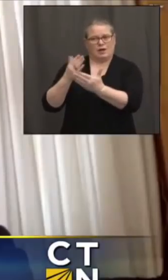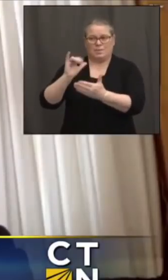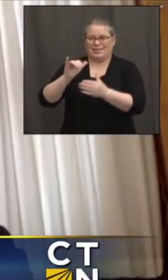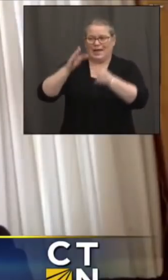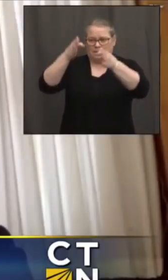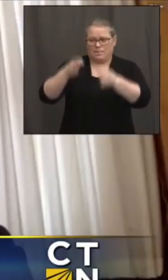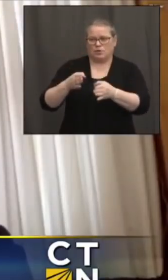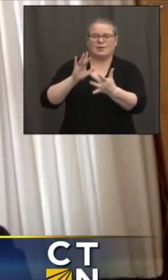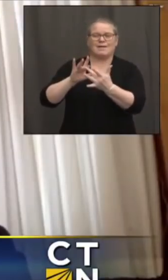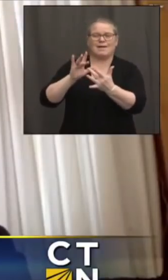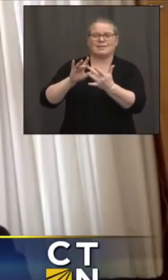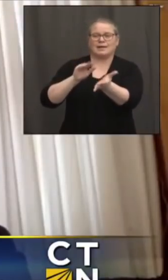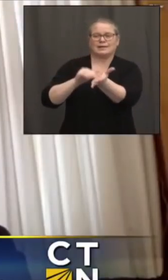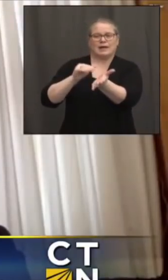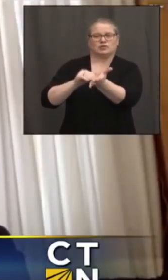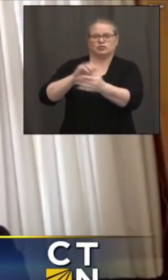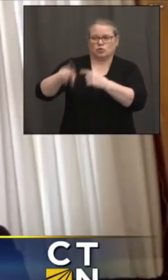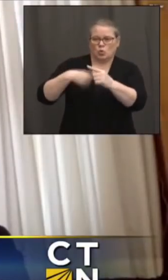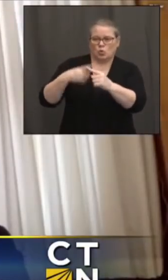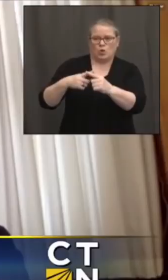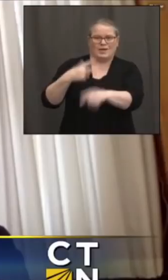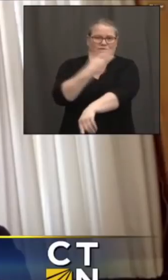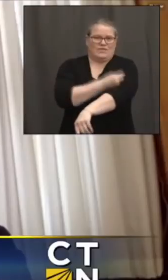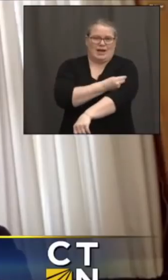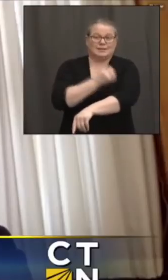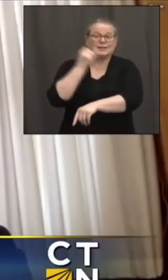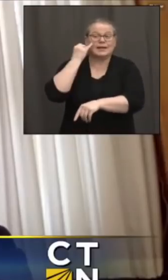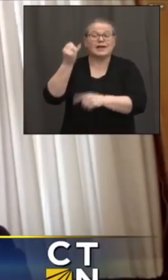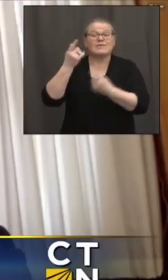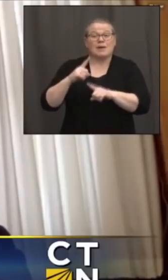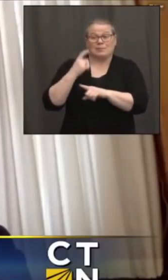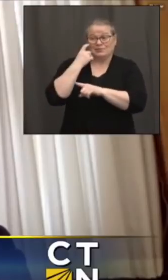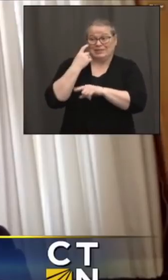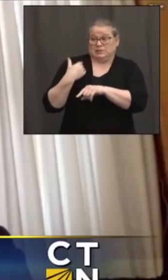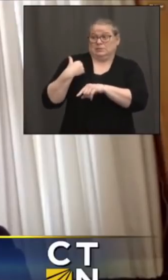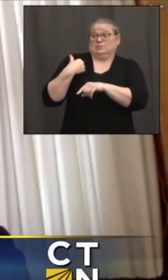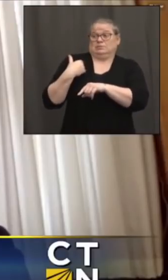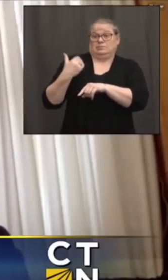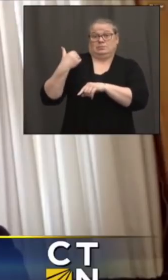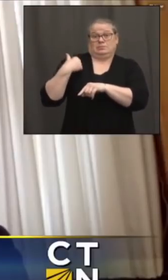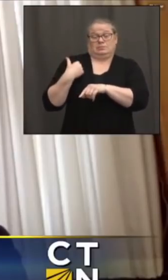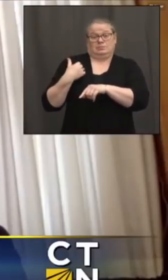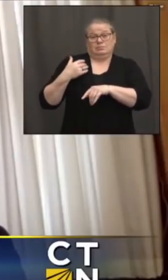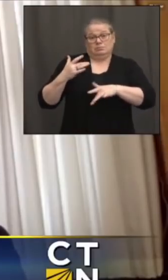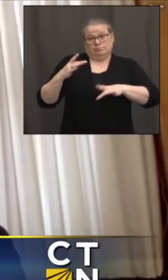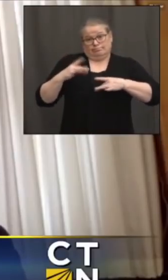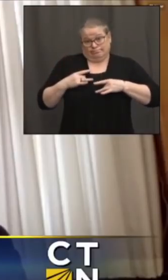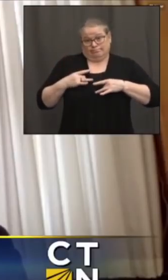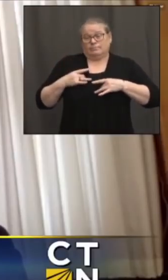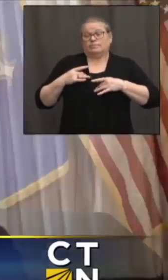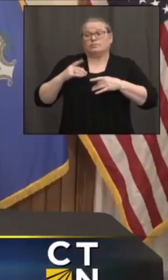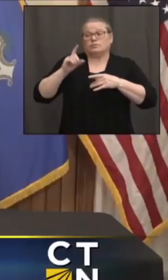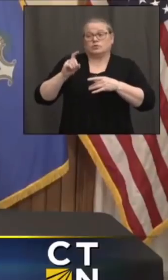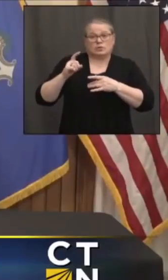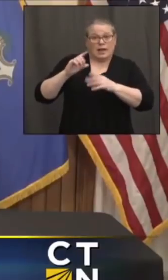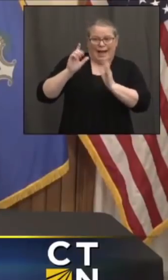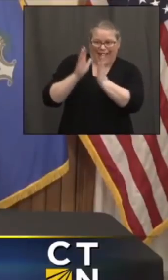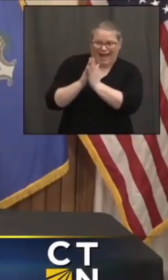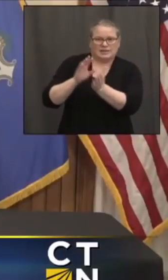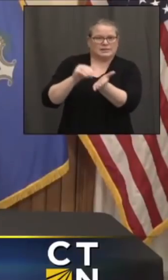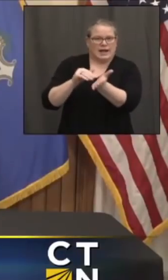terms of the right timing to get vaccinated if they're coming off a recent infection. So there's nothing, though, set in stone that if you